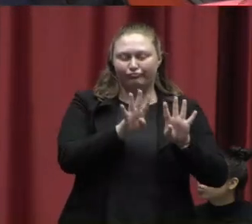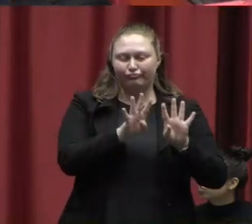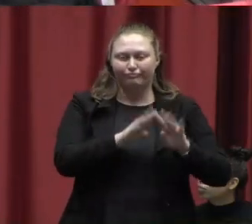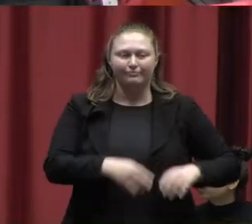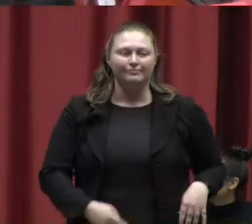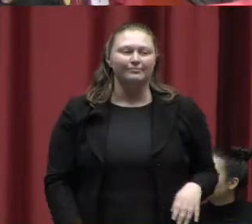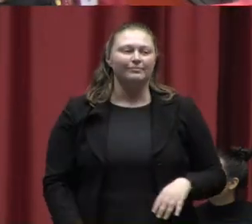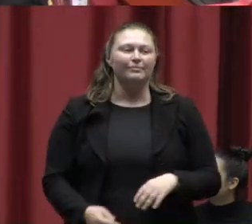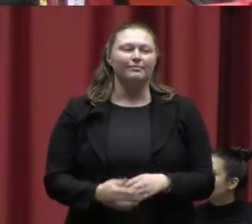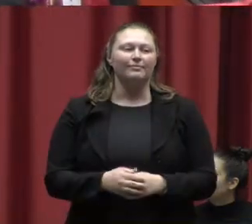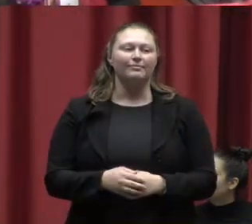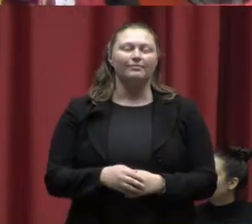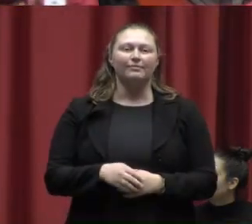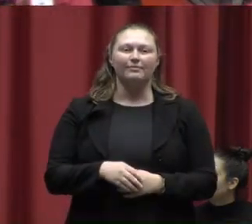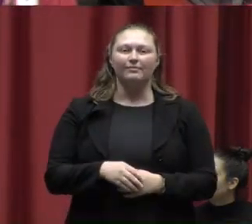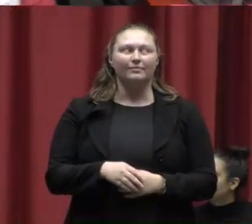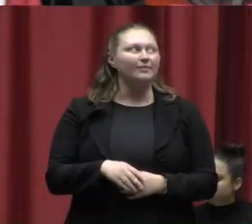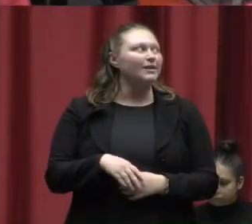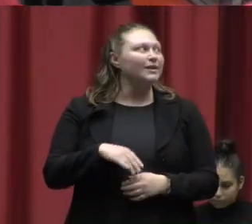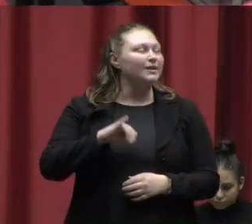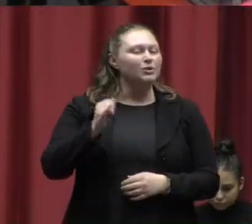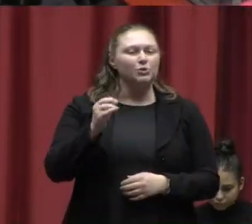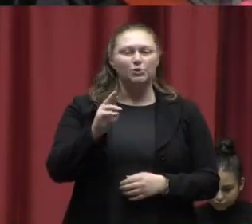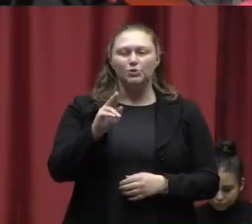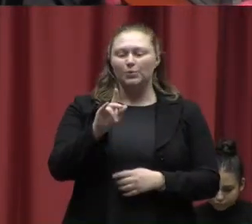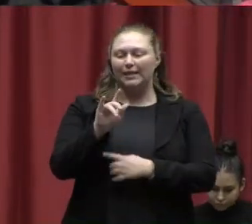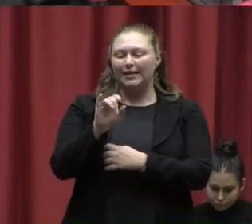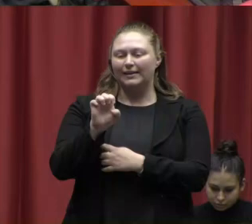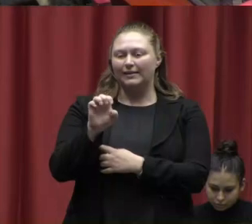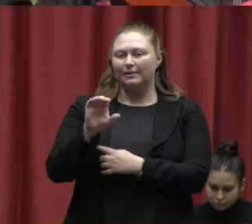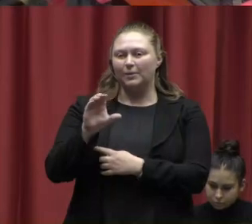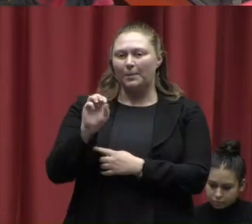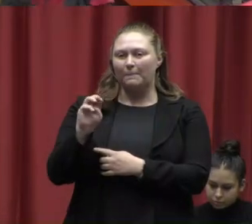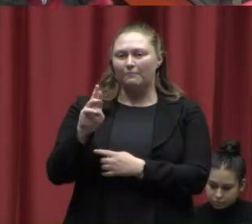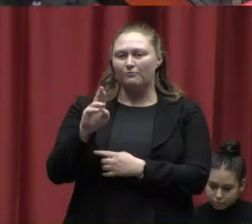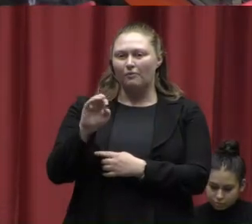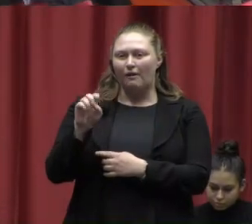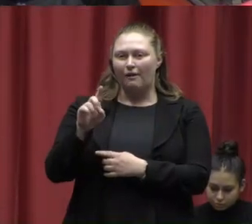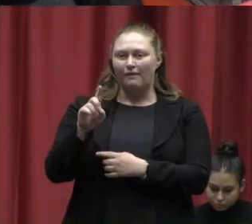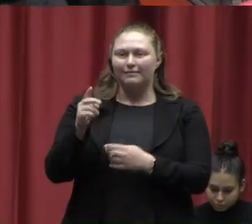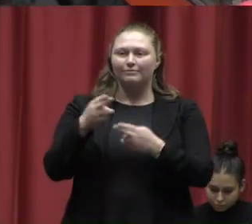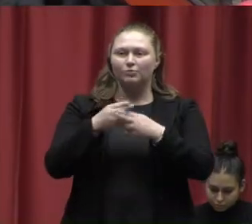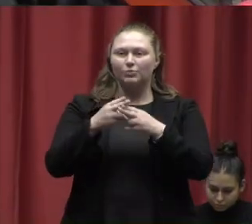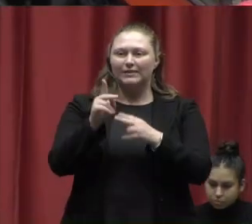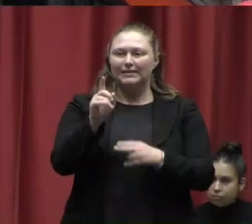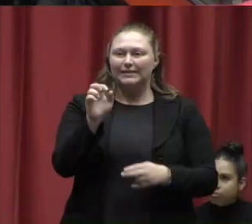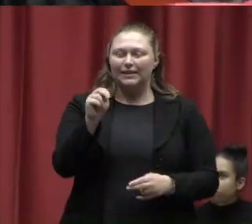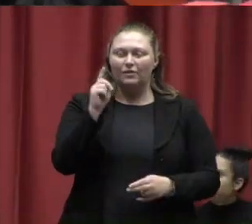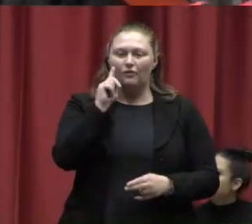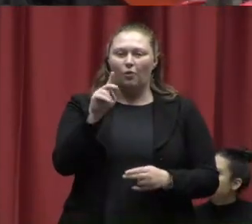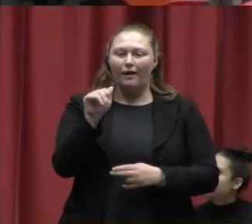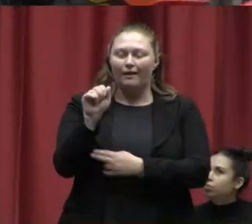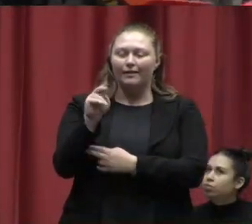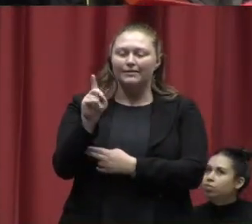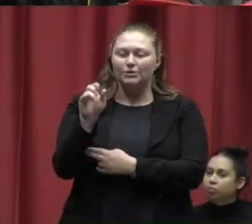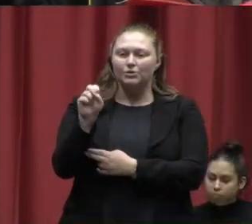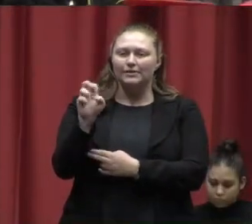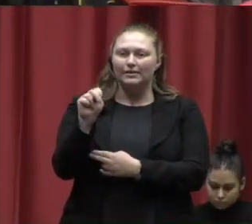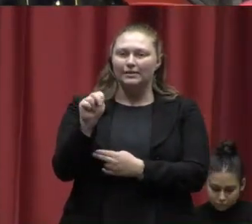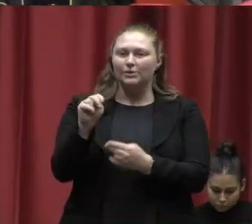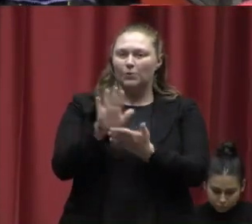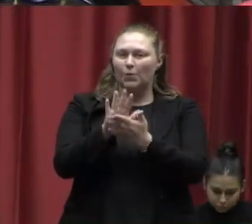Julie Coonrod, Interim Dean of the Anderson School of Management. James